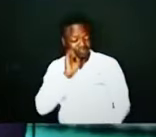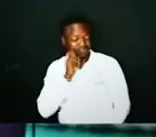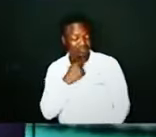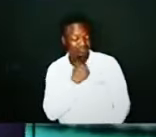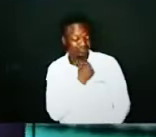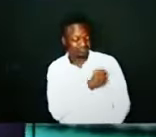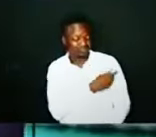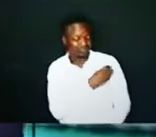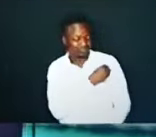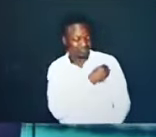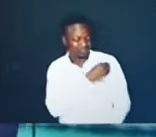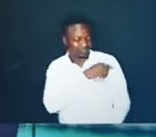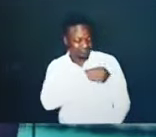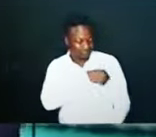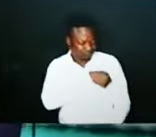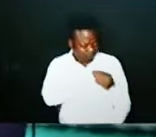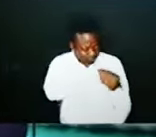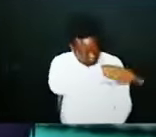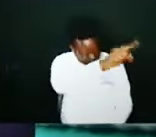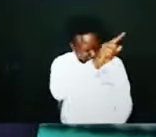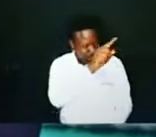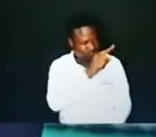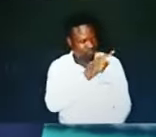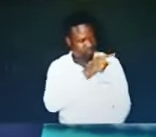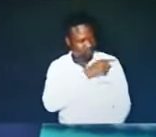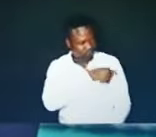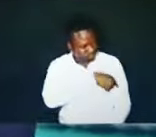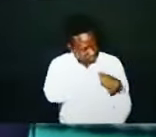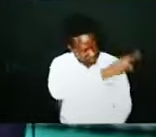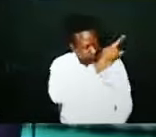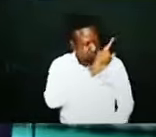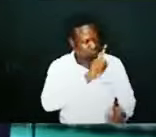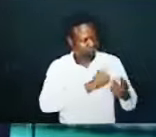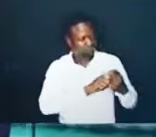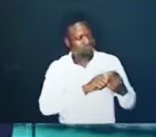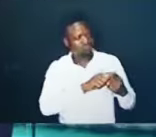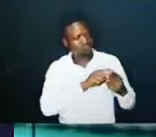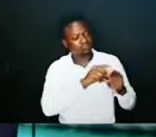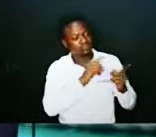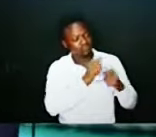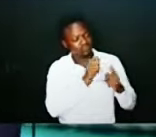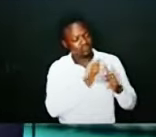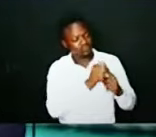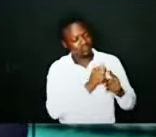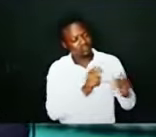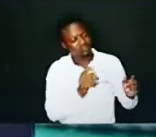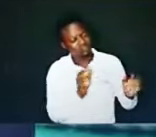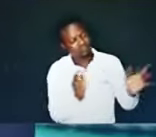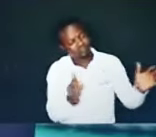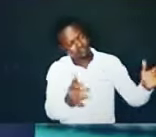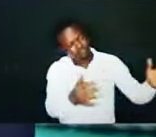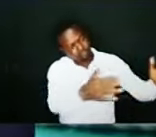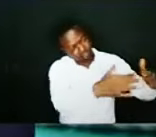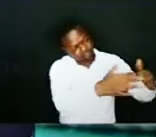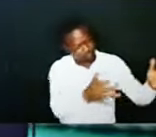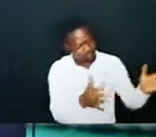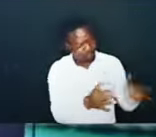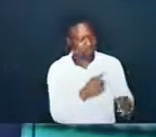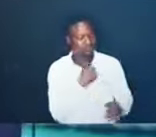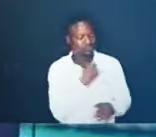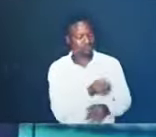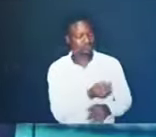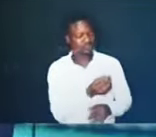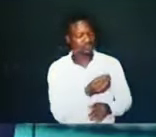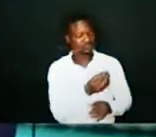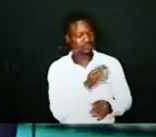And fast for me. Do not eat or drink for 3 nights, 3 days, night or